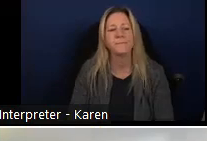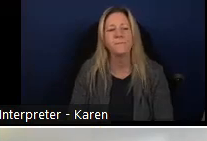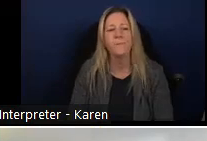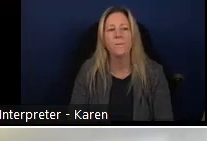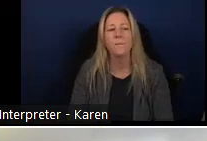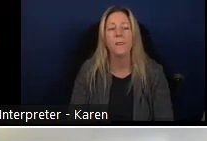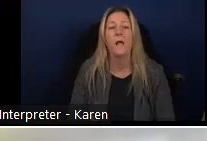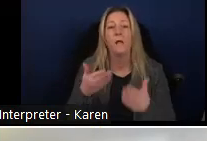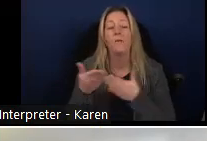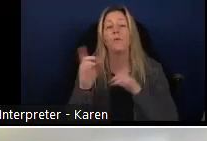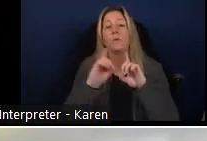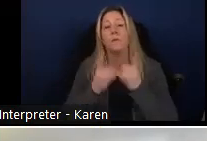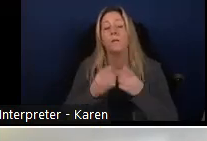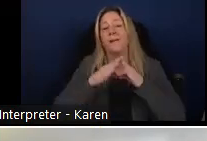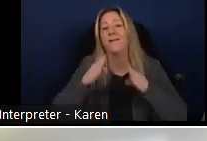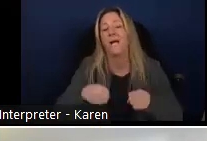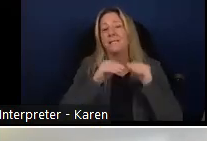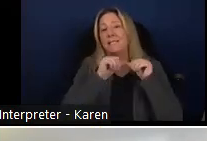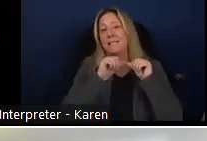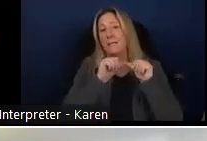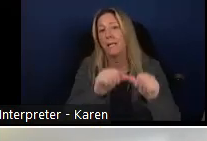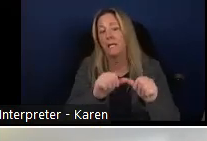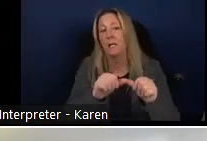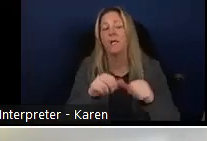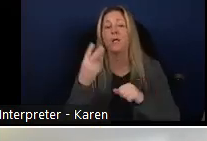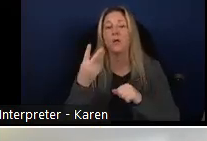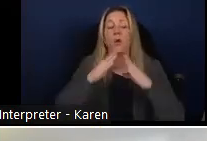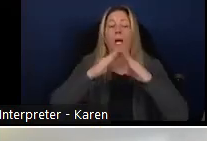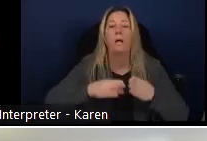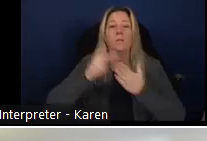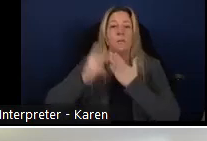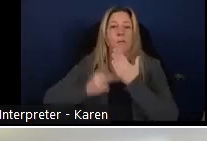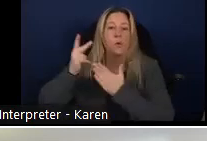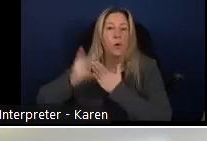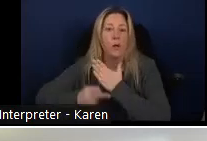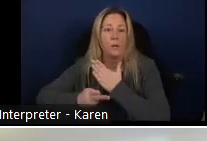Through the Department of Housing Stability, two housing program